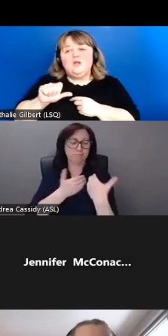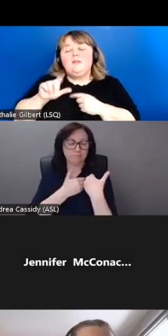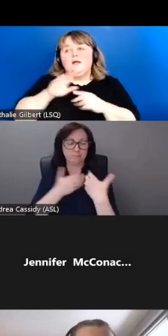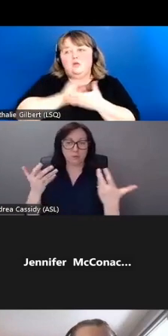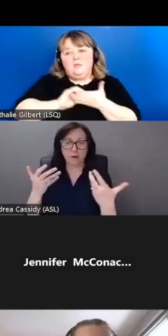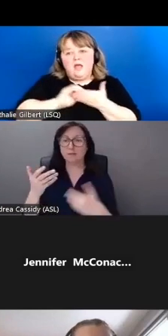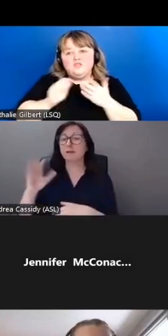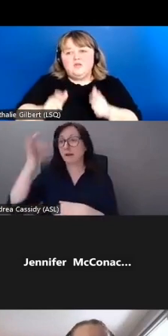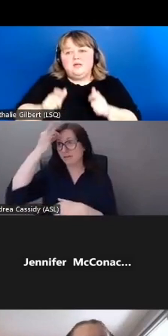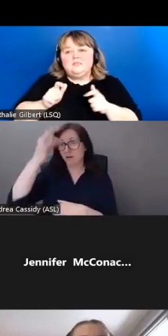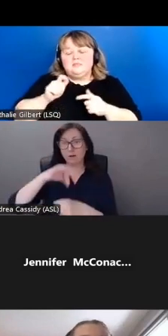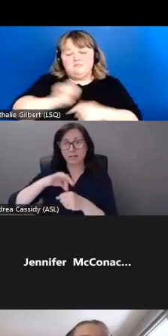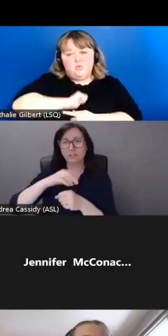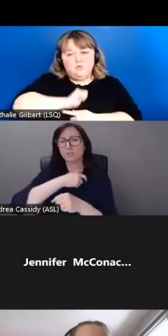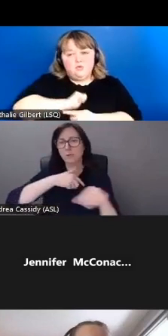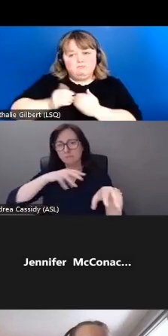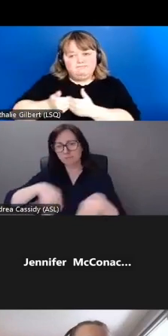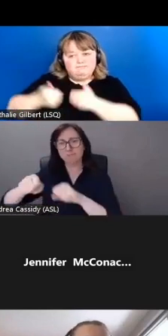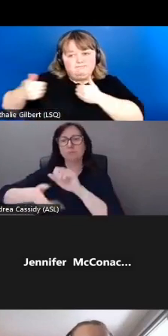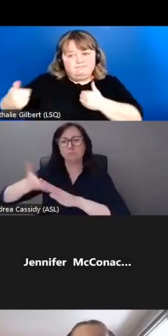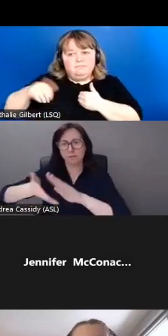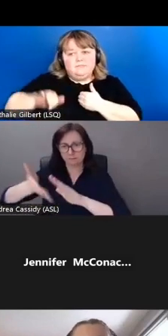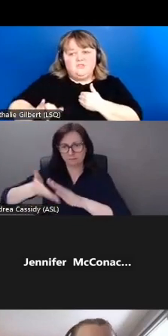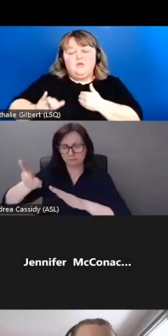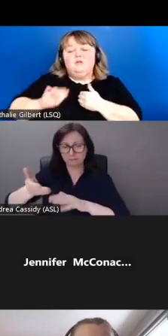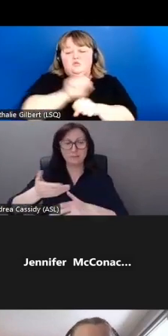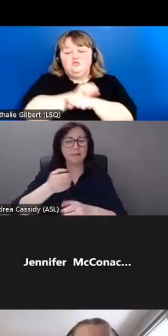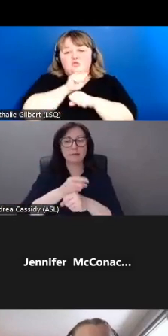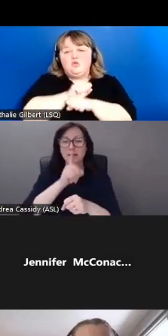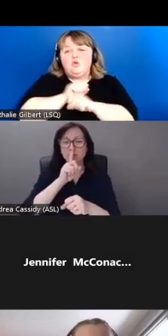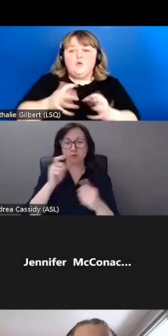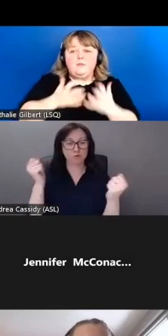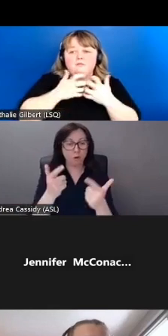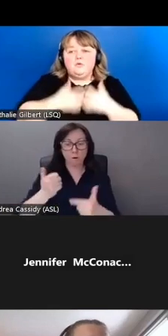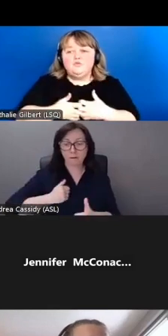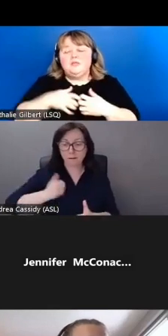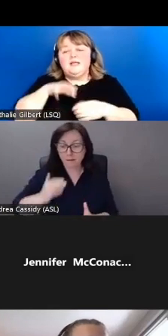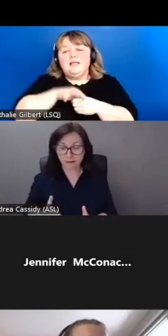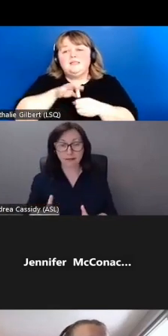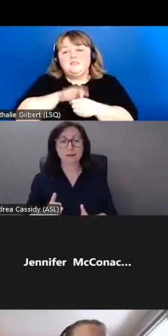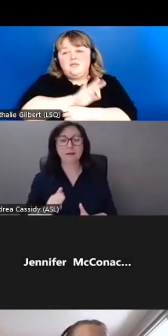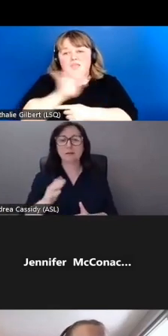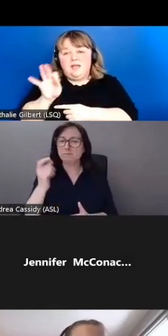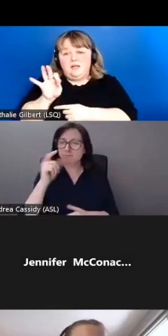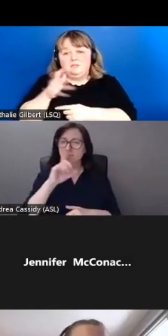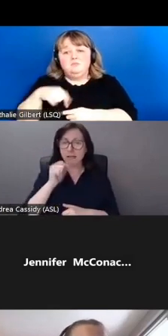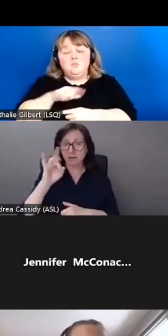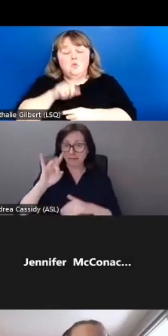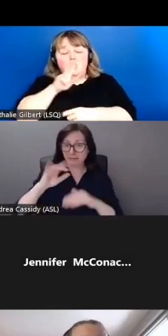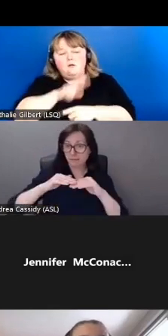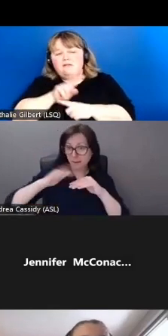federal elections. We make sure that every Canadian citizen who is 18 years of age or